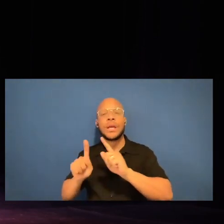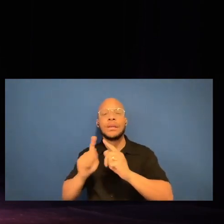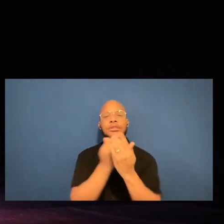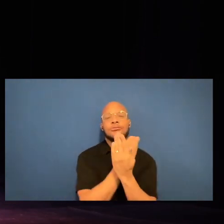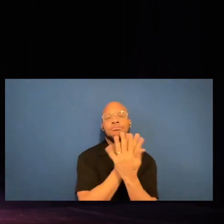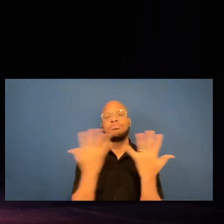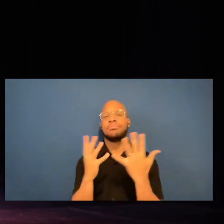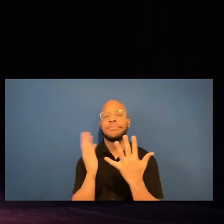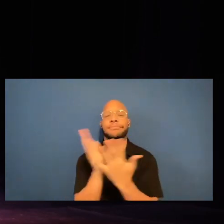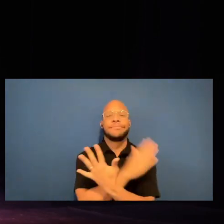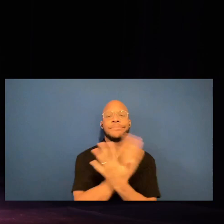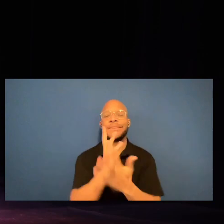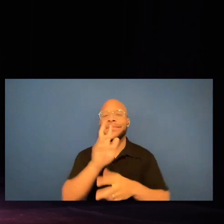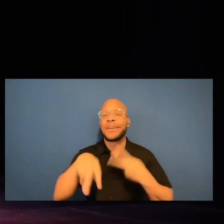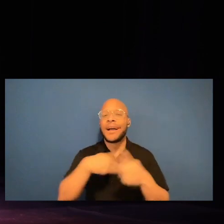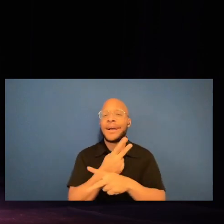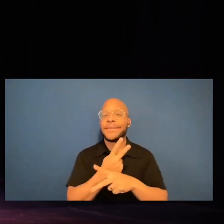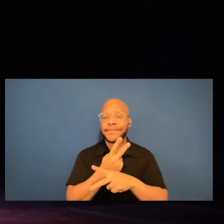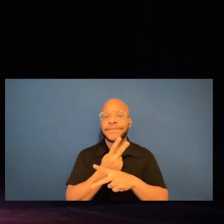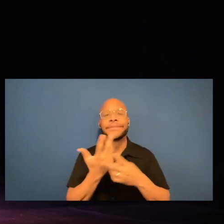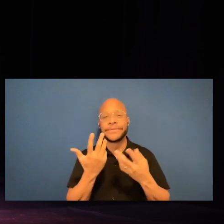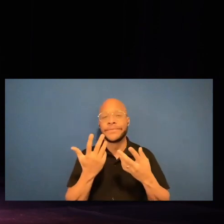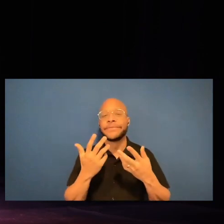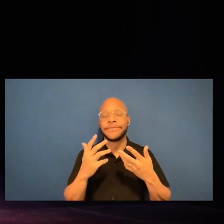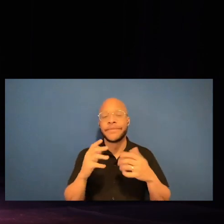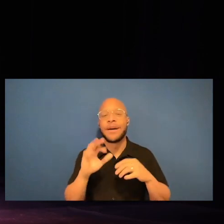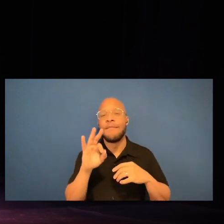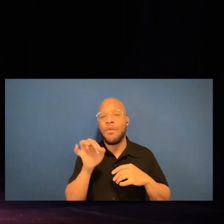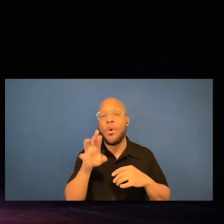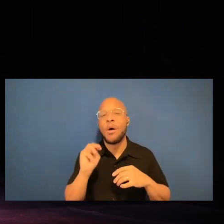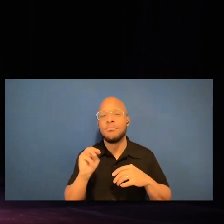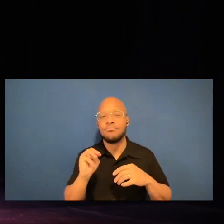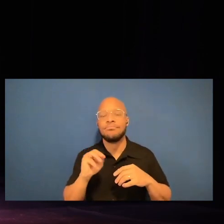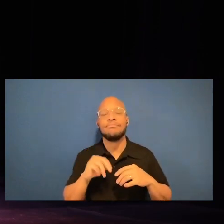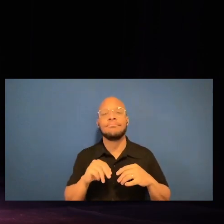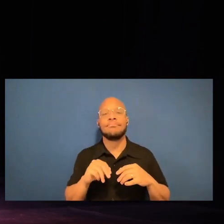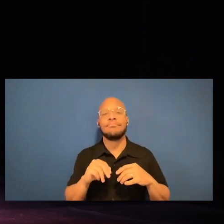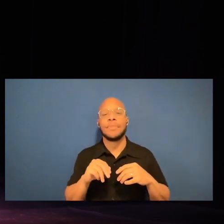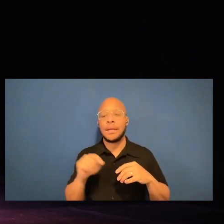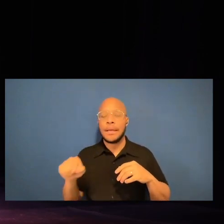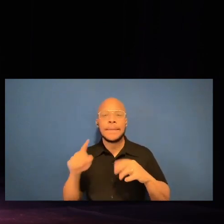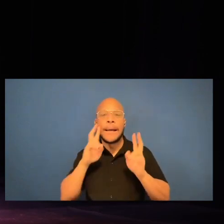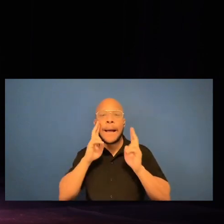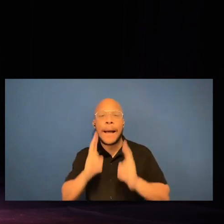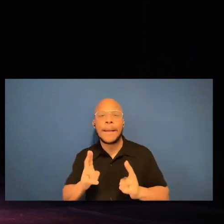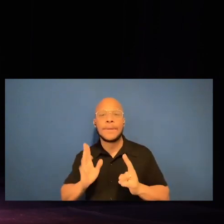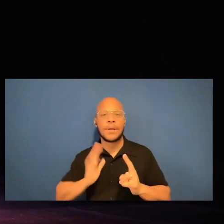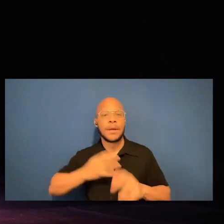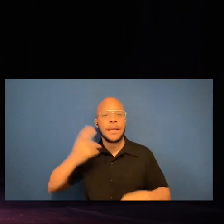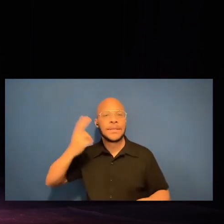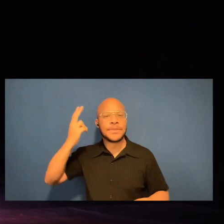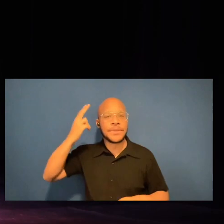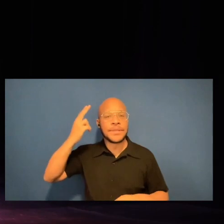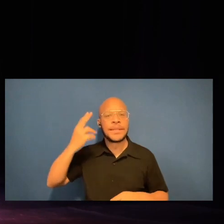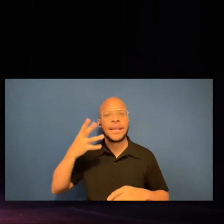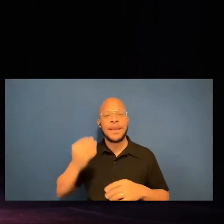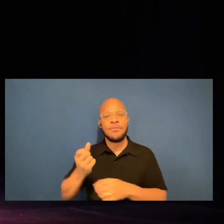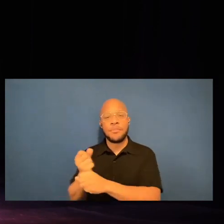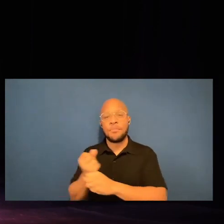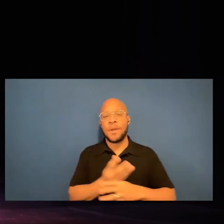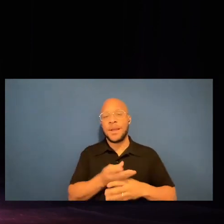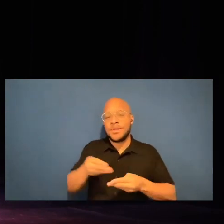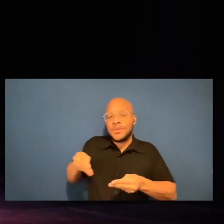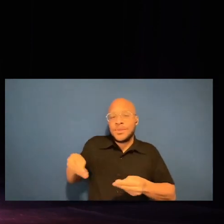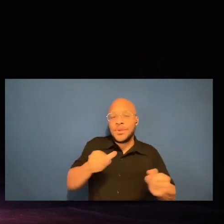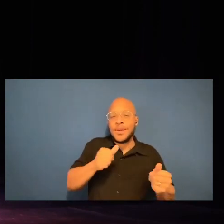history, and it prepares the ground for our future. My three-year-old daughter, Asha, and I just want to take a moment to